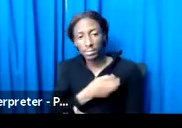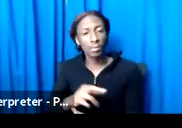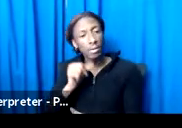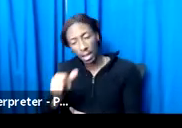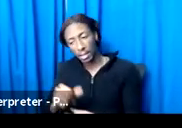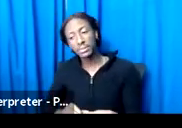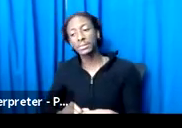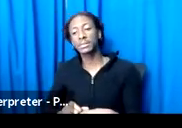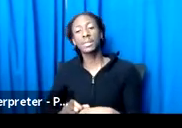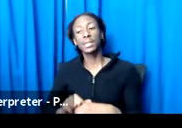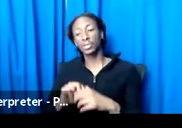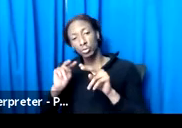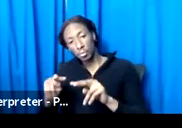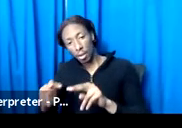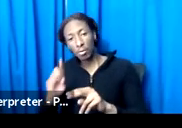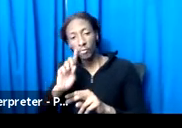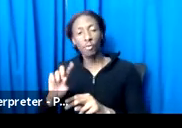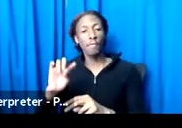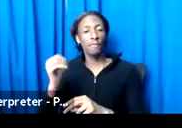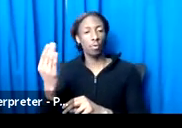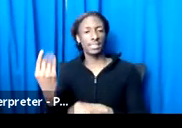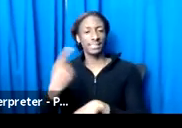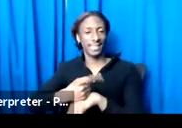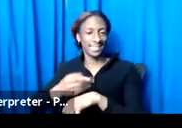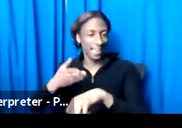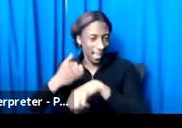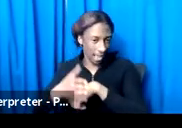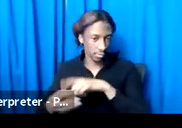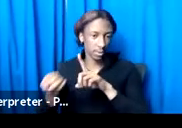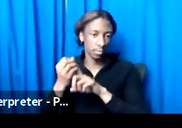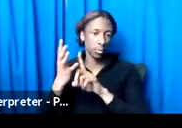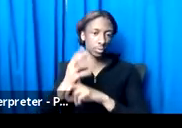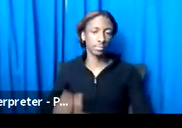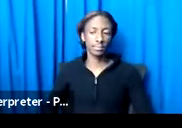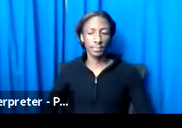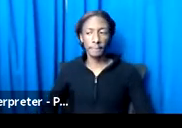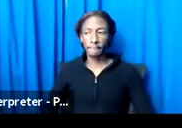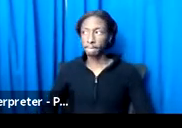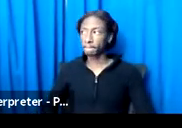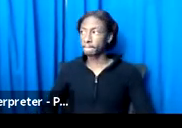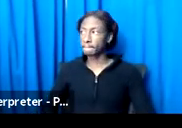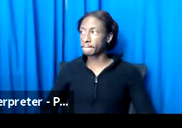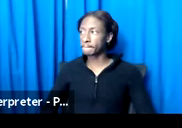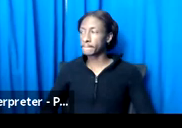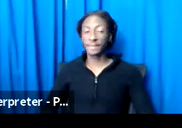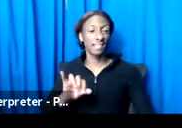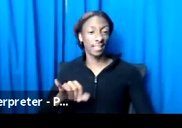symptoms of COVID-19 for 14 days following exposure. I believe that concludes my